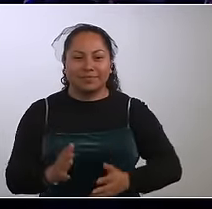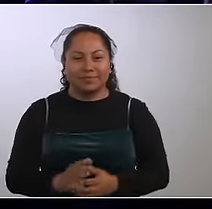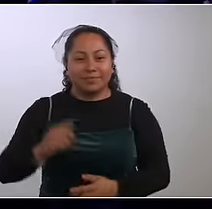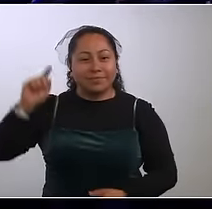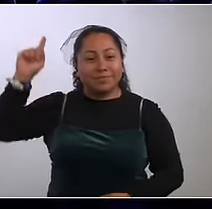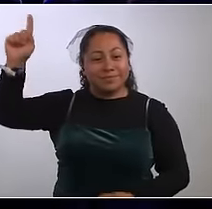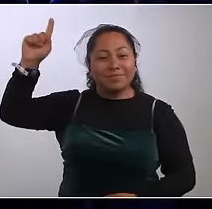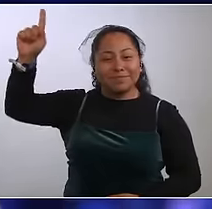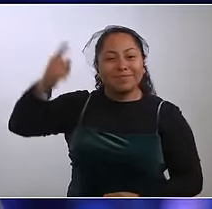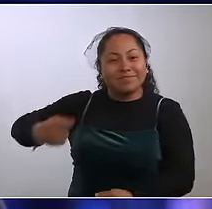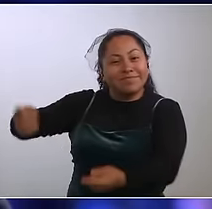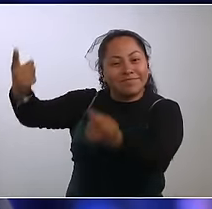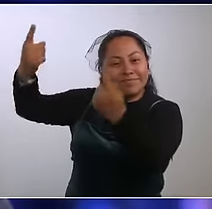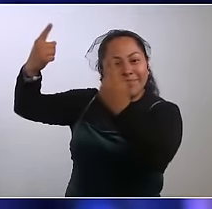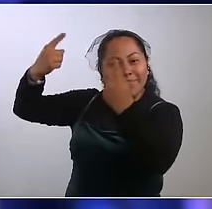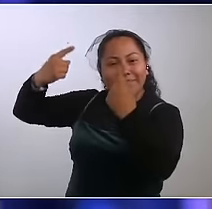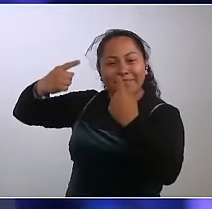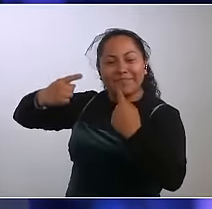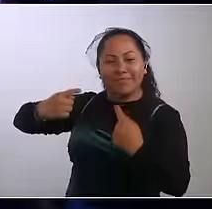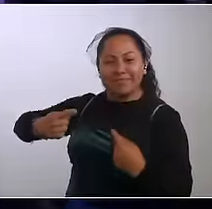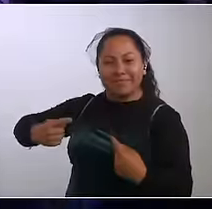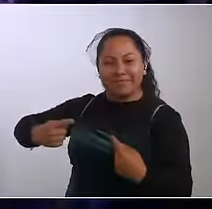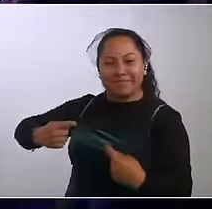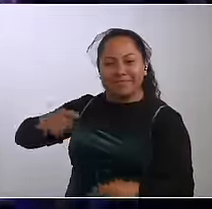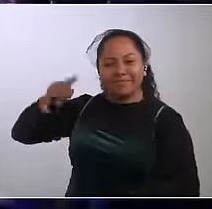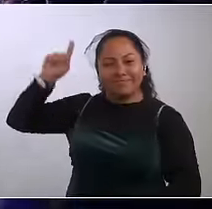Is coming. Su venida.